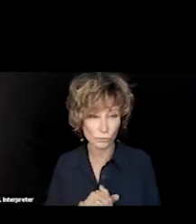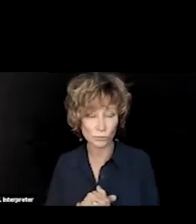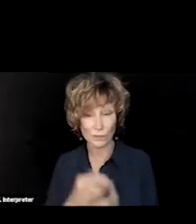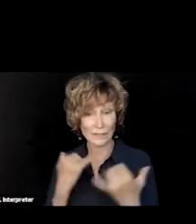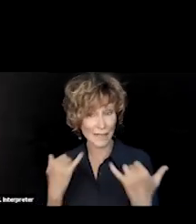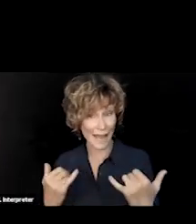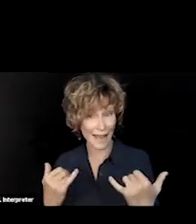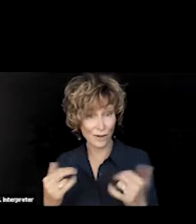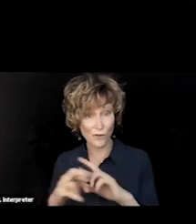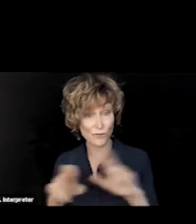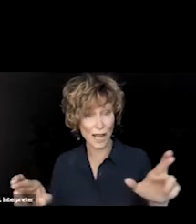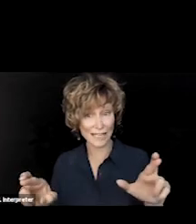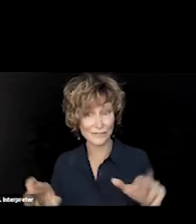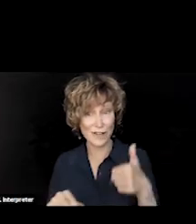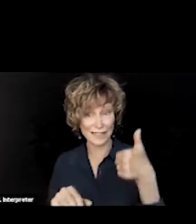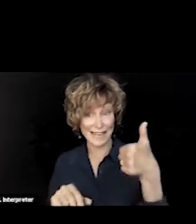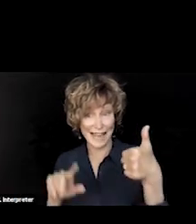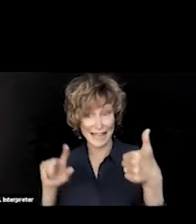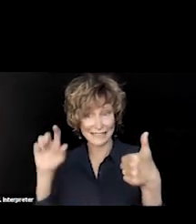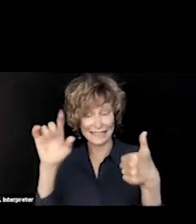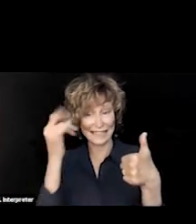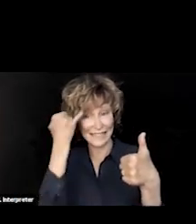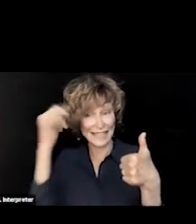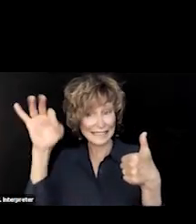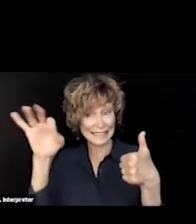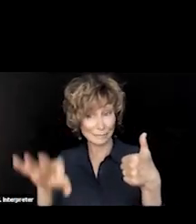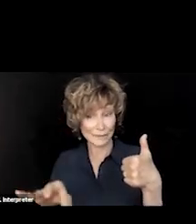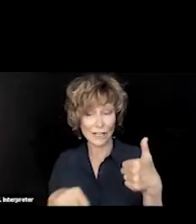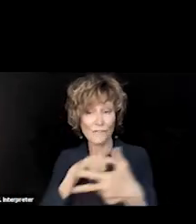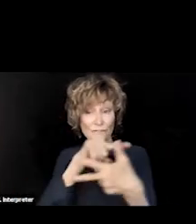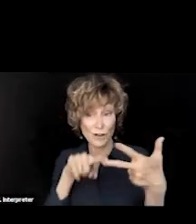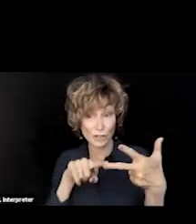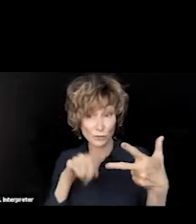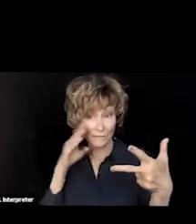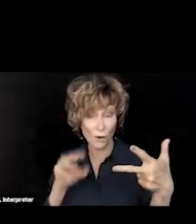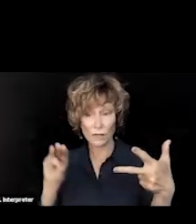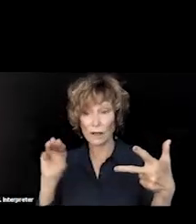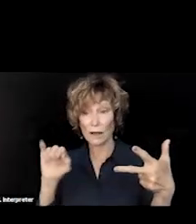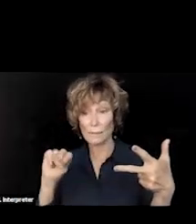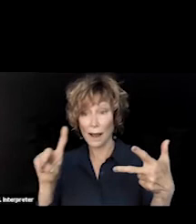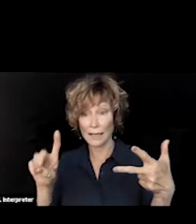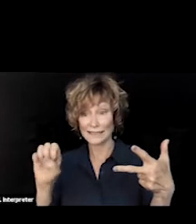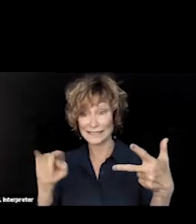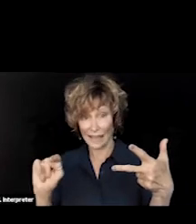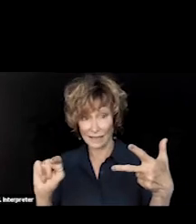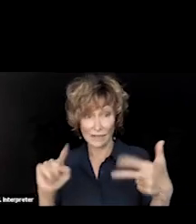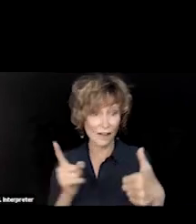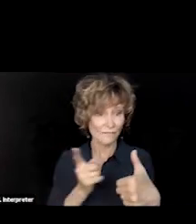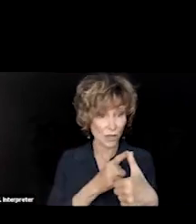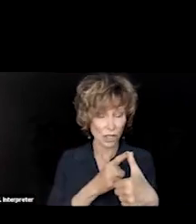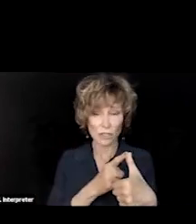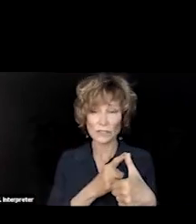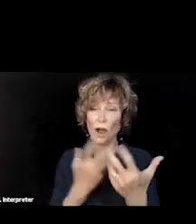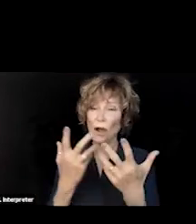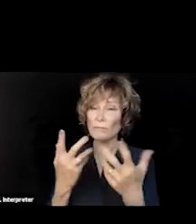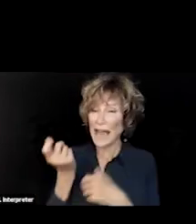Now, we're ready for the 10 tips. The first 3 focus on mindset. First, seek to